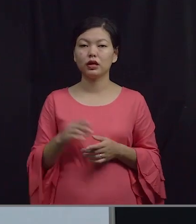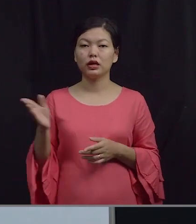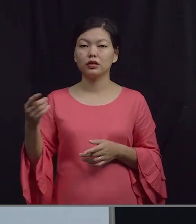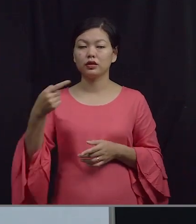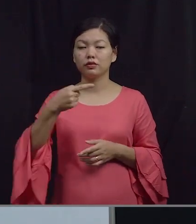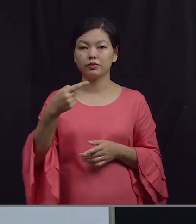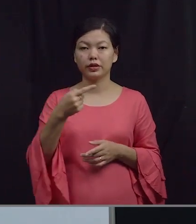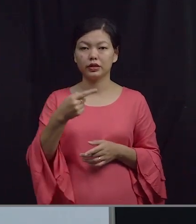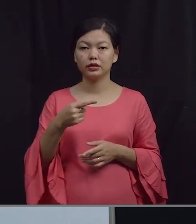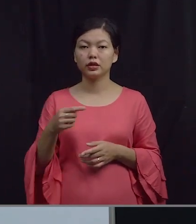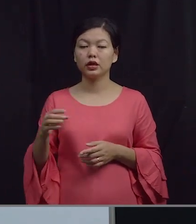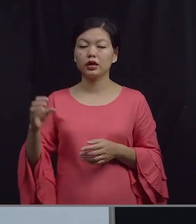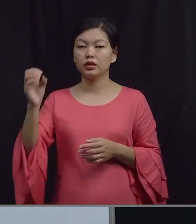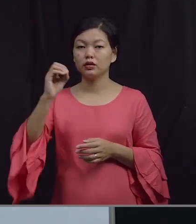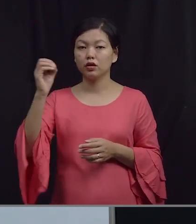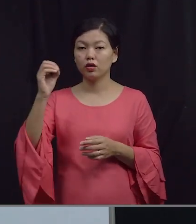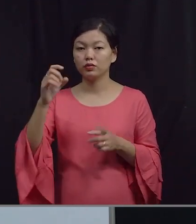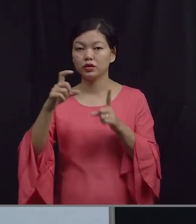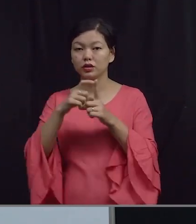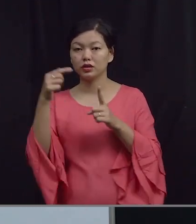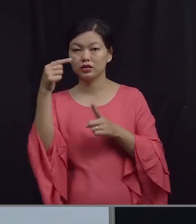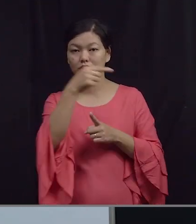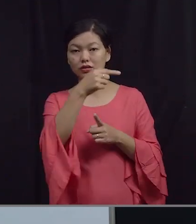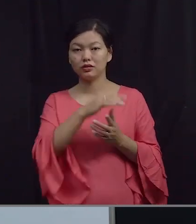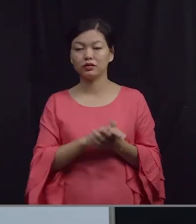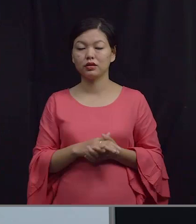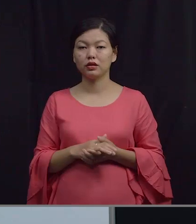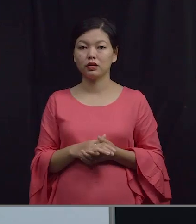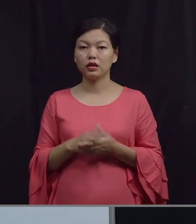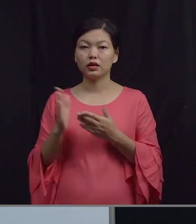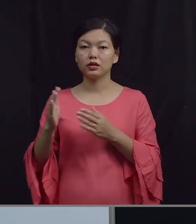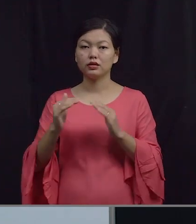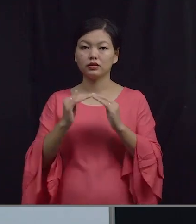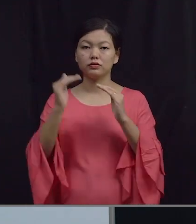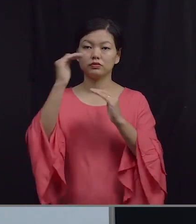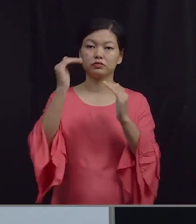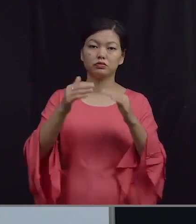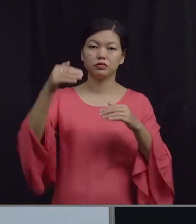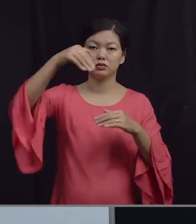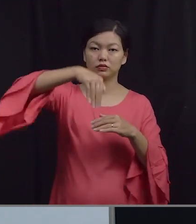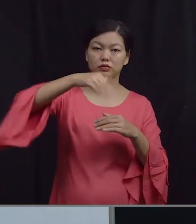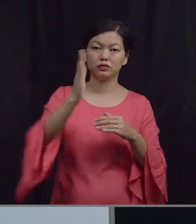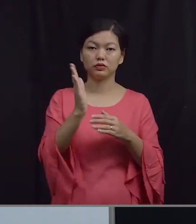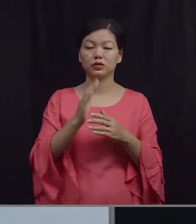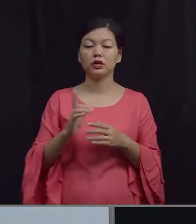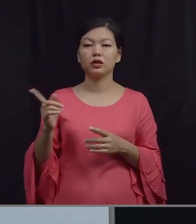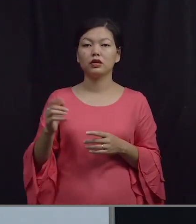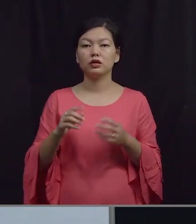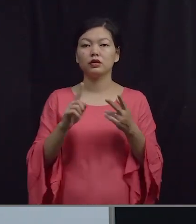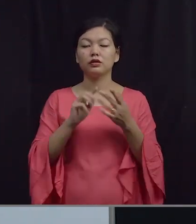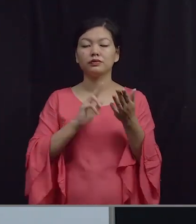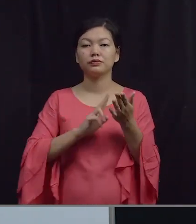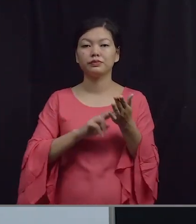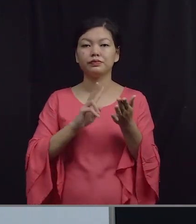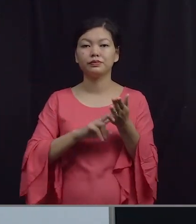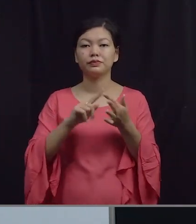is the object direction, object orientation. Now this is downside, upside down, so this is inverted. So the image will form at